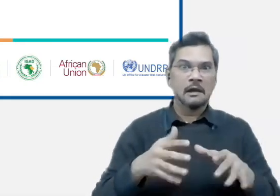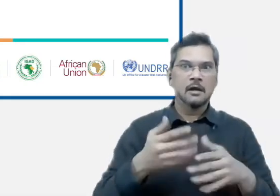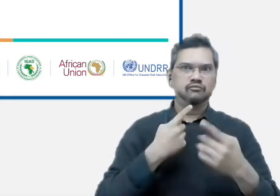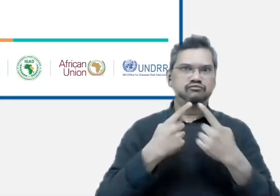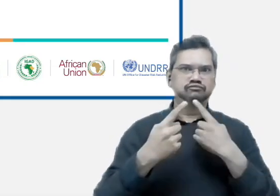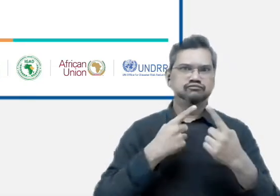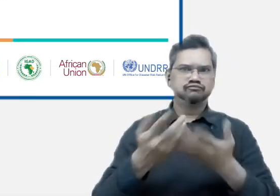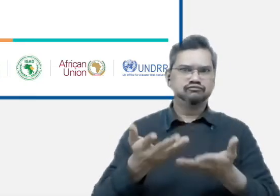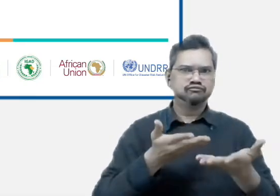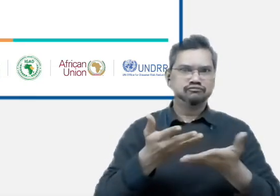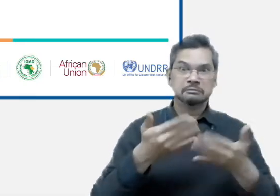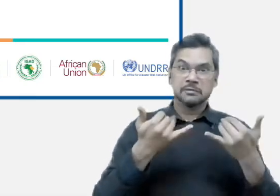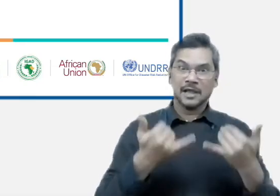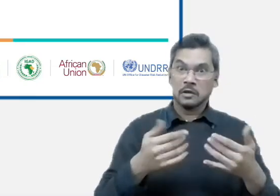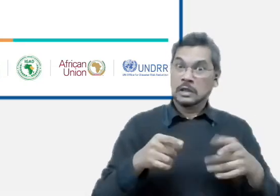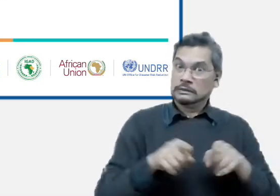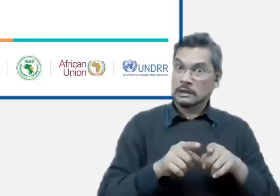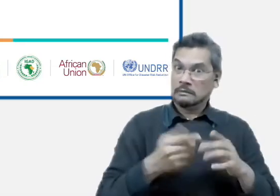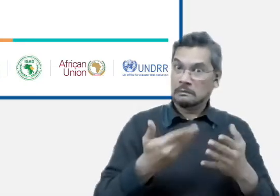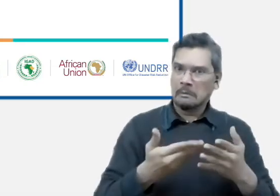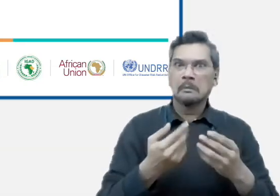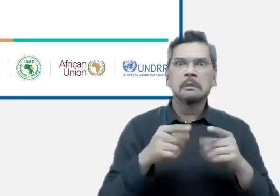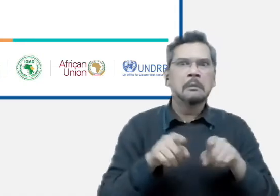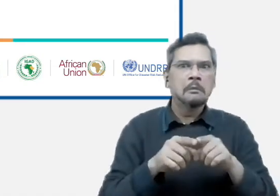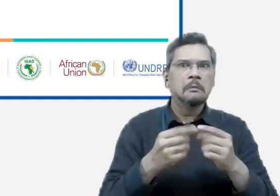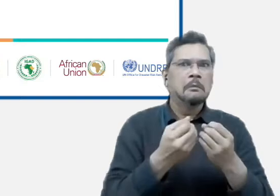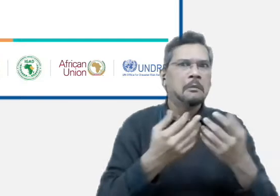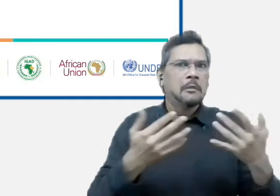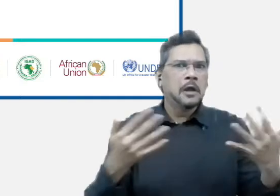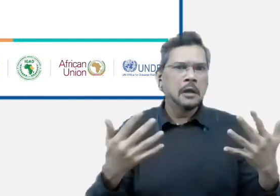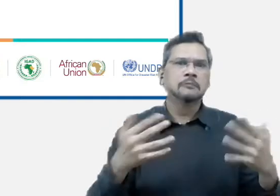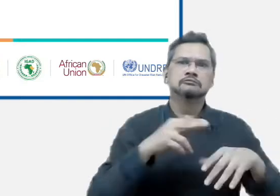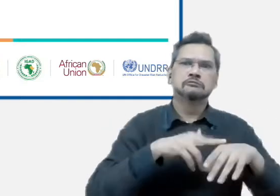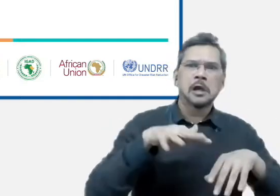including the sub-regional platforms and national platforms.